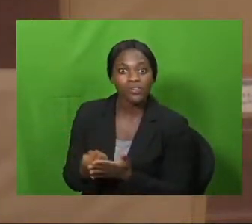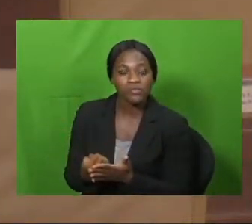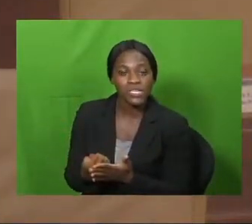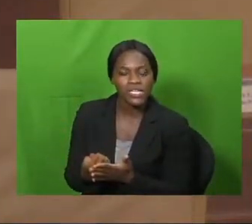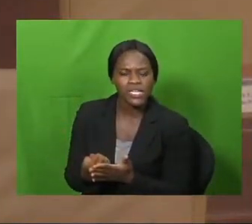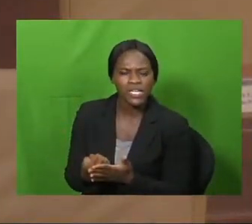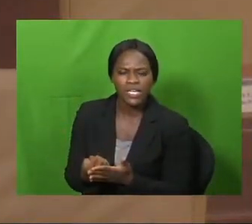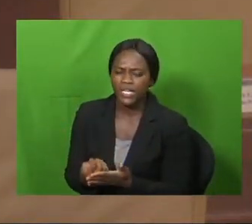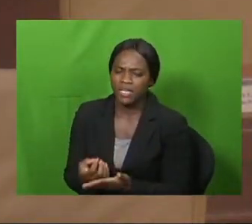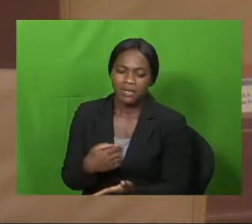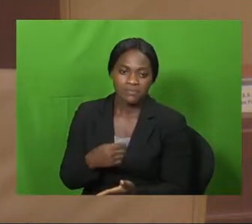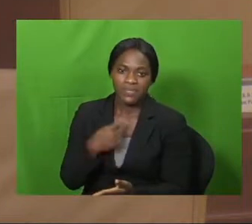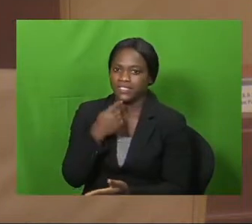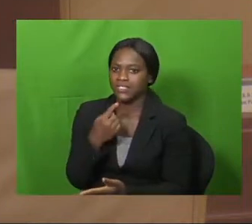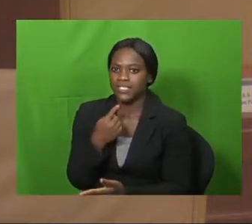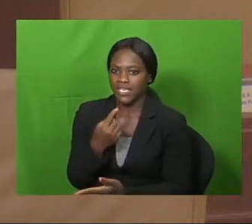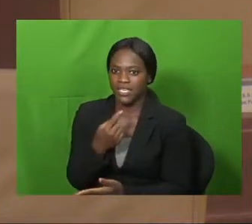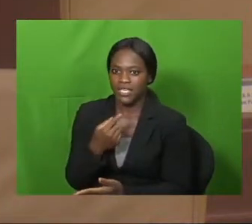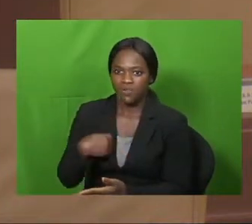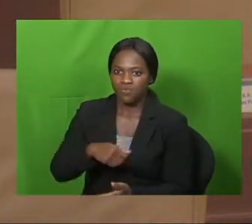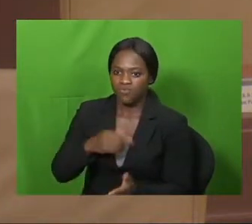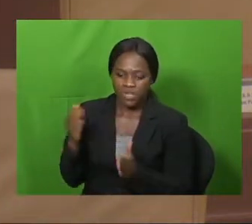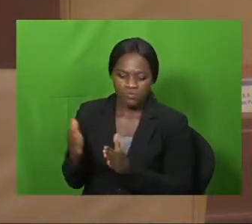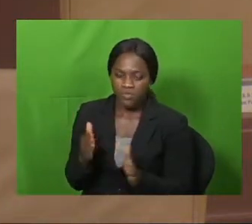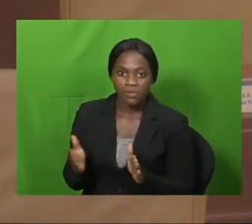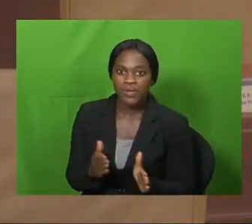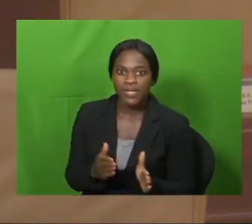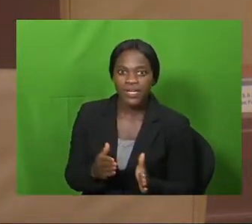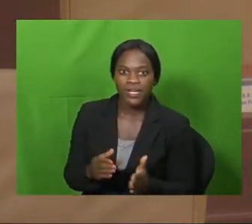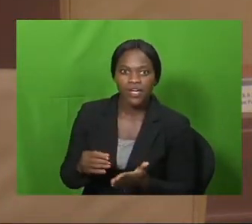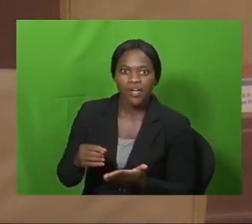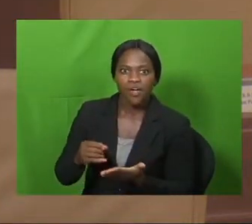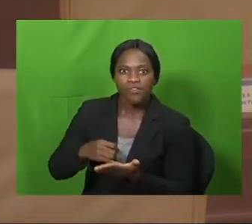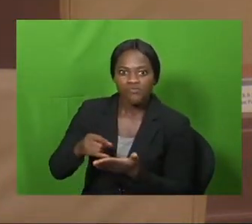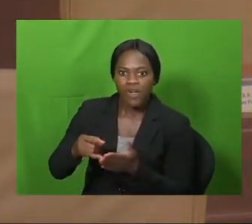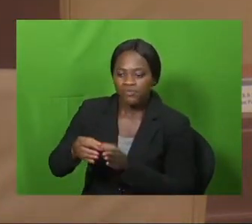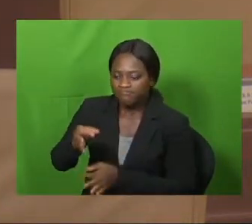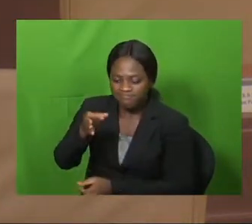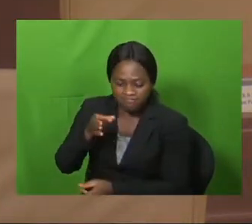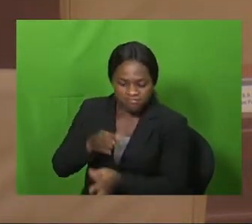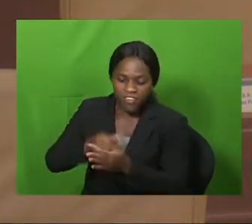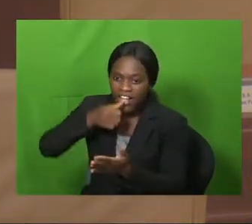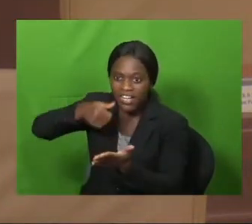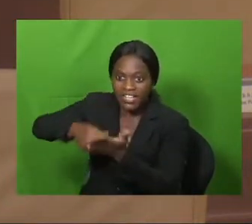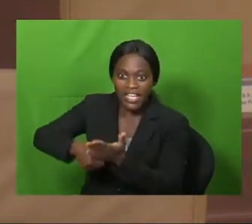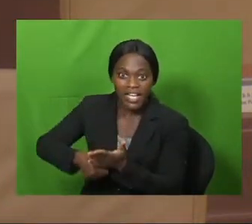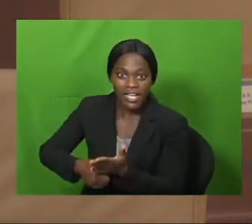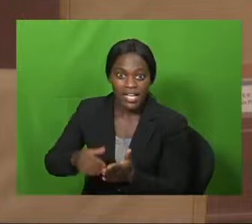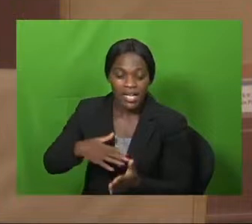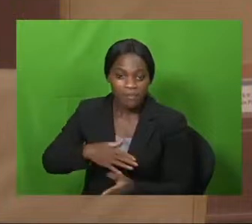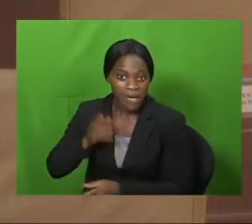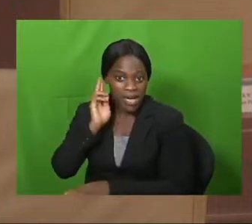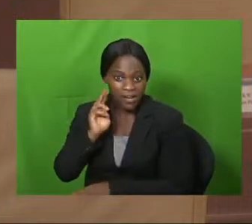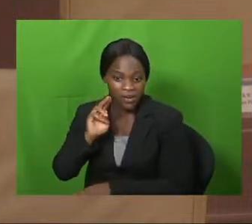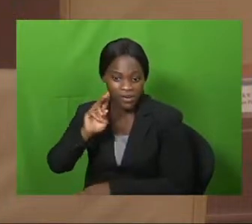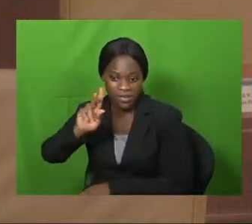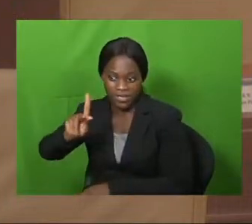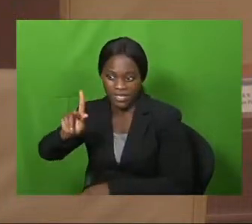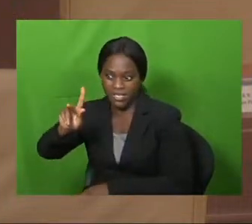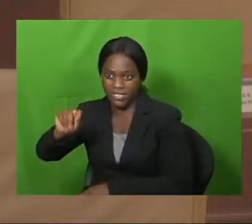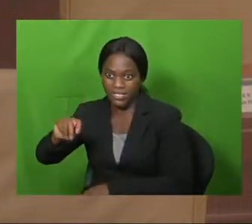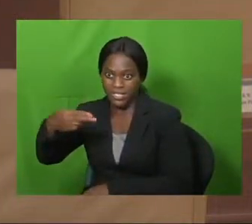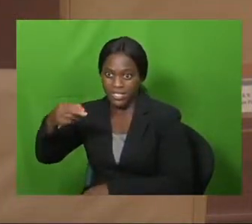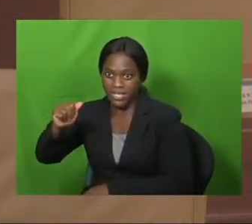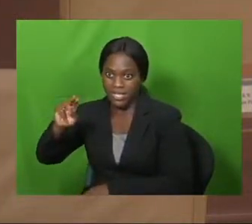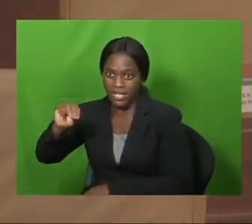here that you should rather be preparing to write your handing over notes. Even as my uncle Ketiamon, as he's